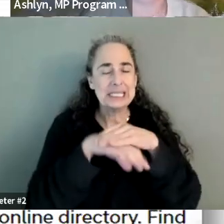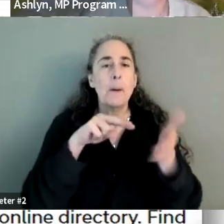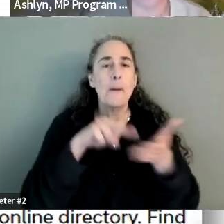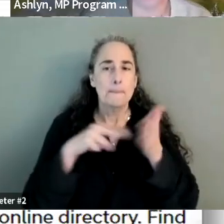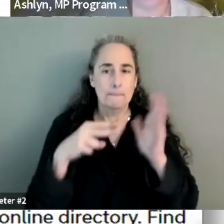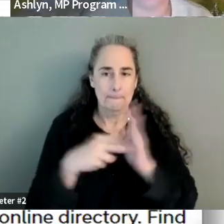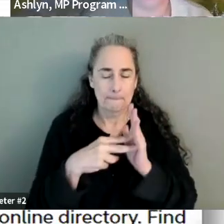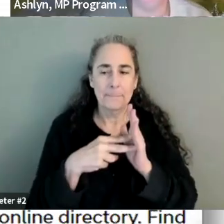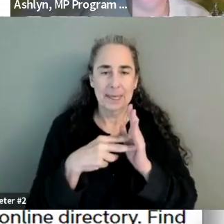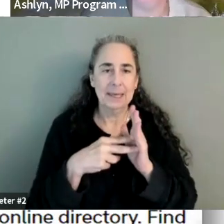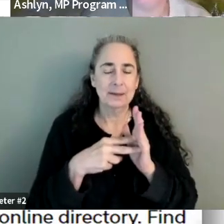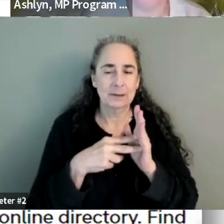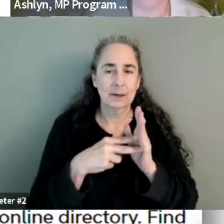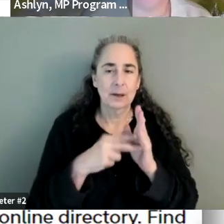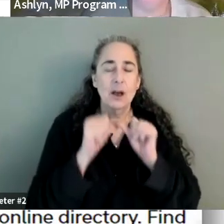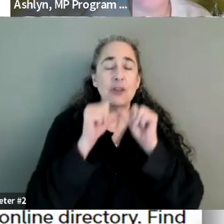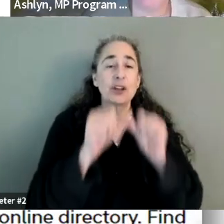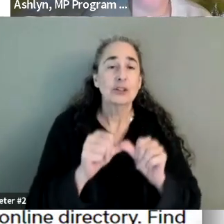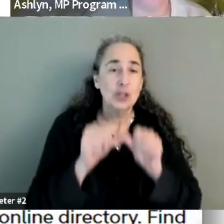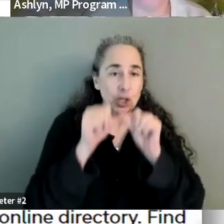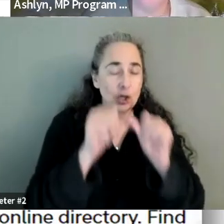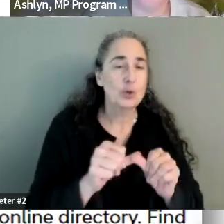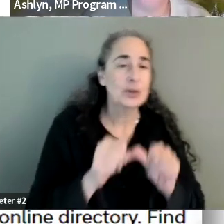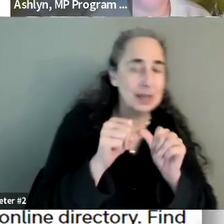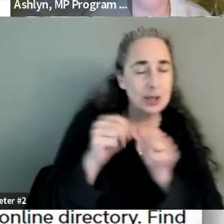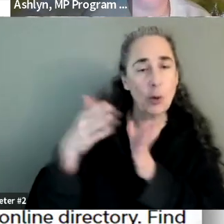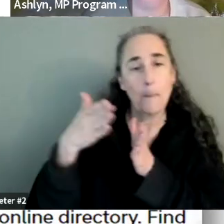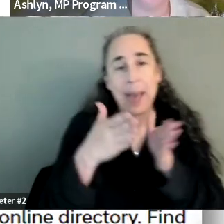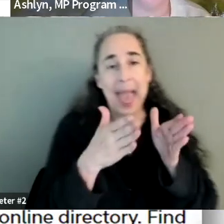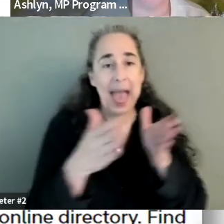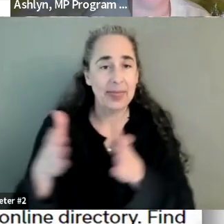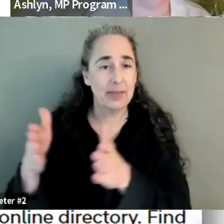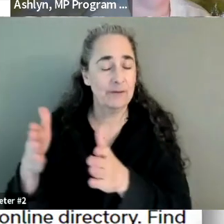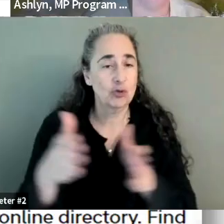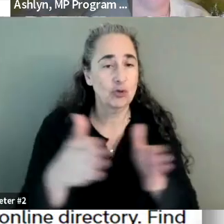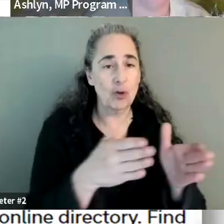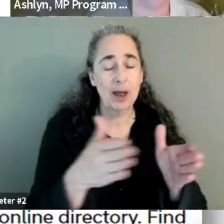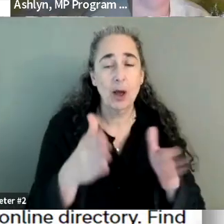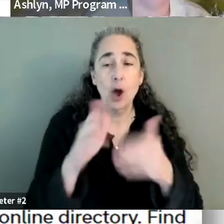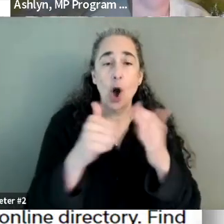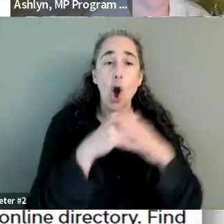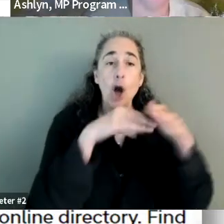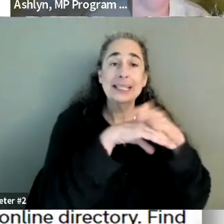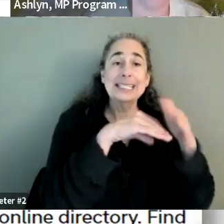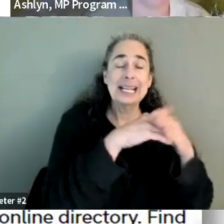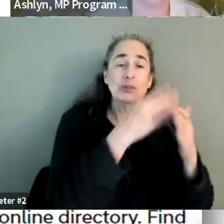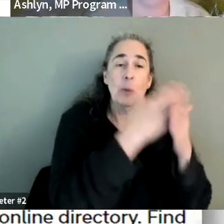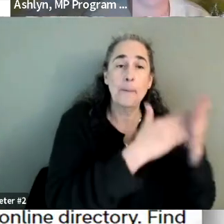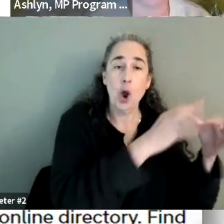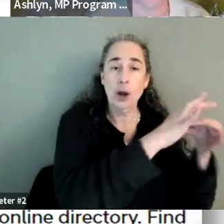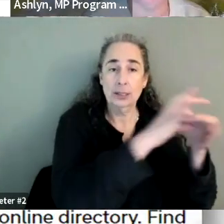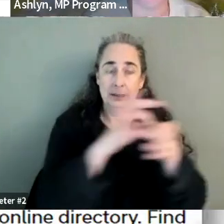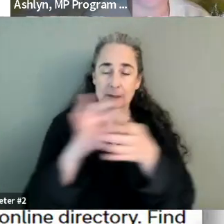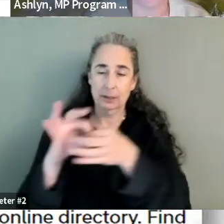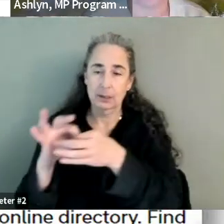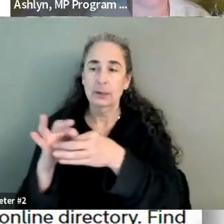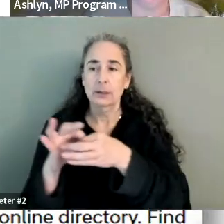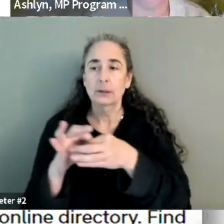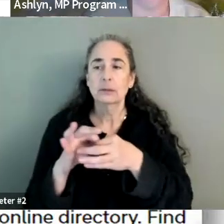there's a continuous, unobstructed path of travel connecting all accessible features per